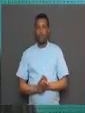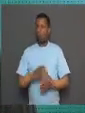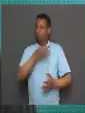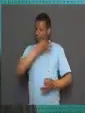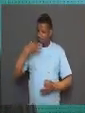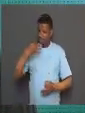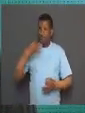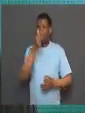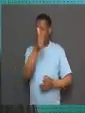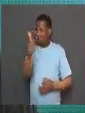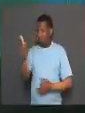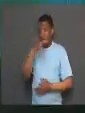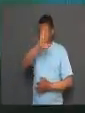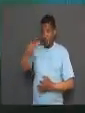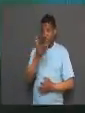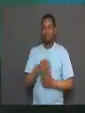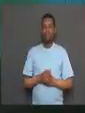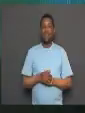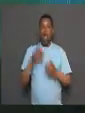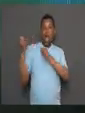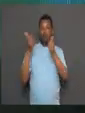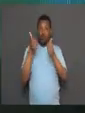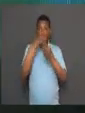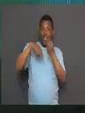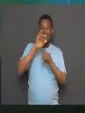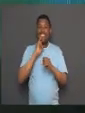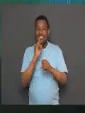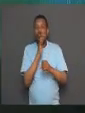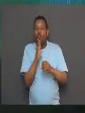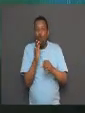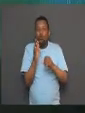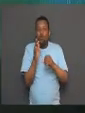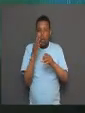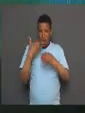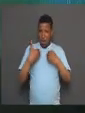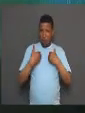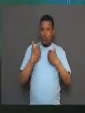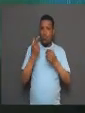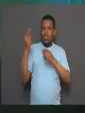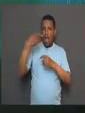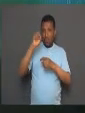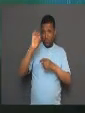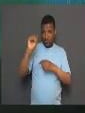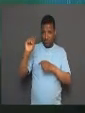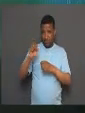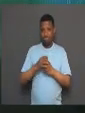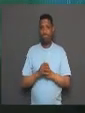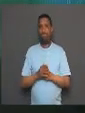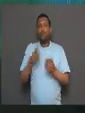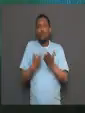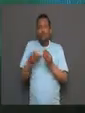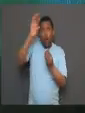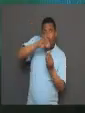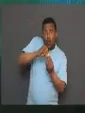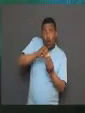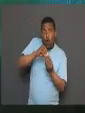Well done, everyone. The atmosphere is not only made out of gases, it